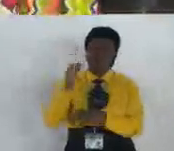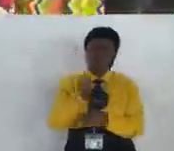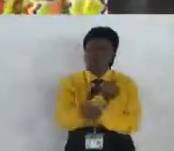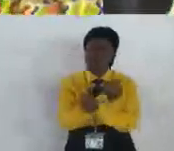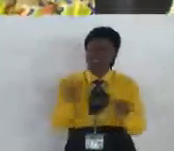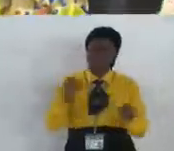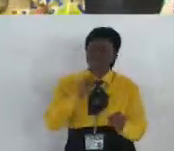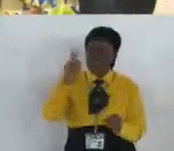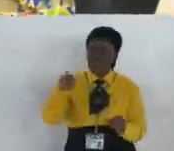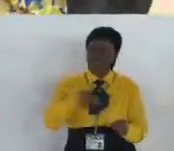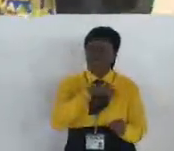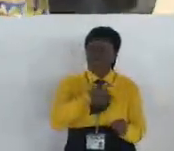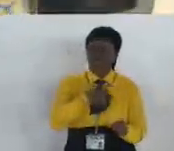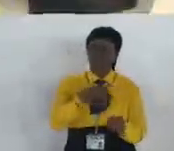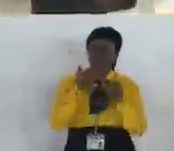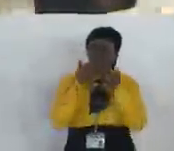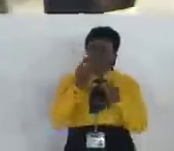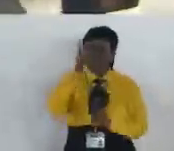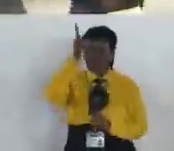Thank you, Father.